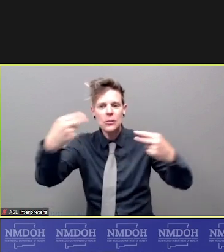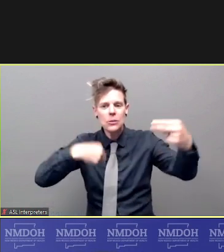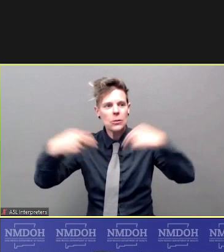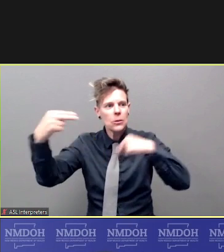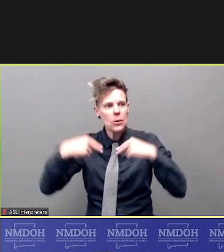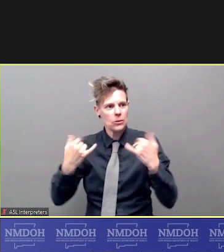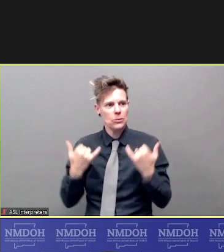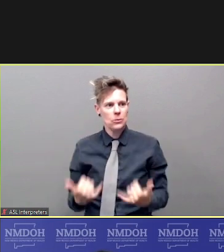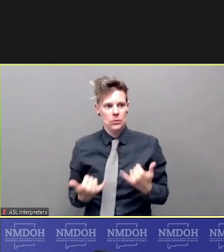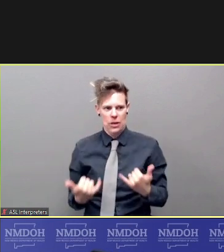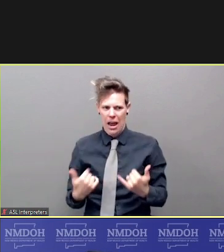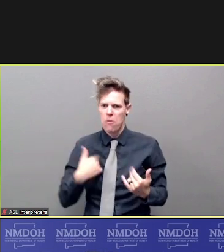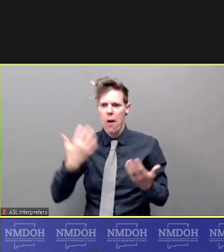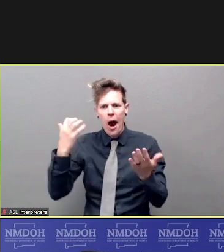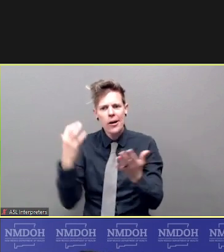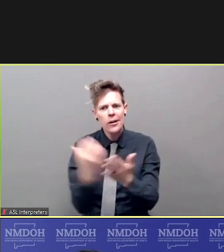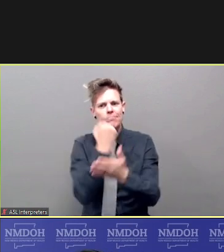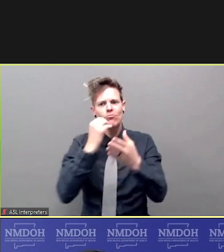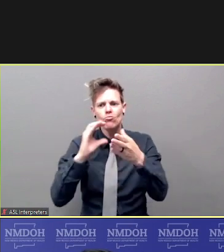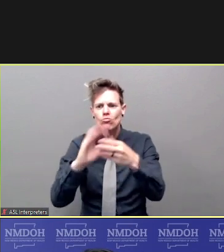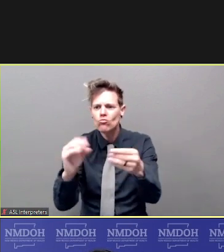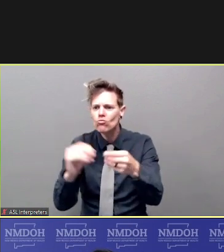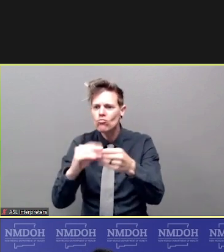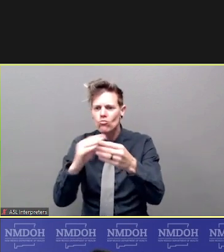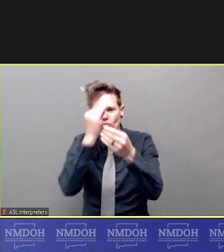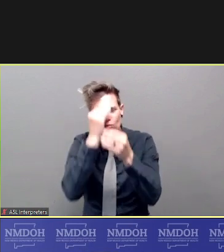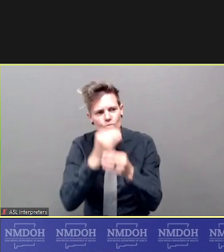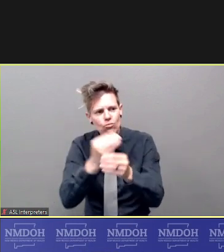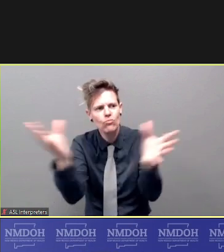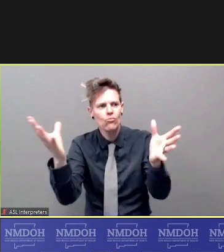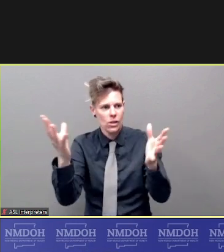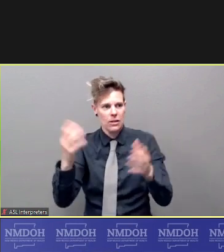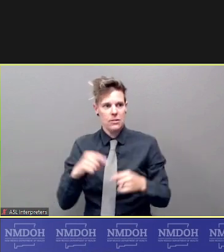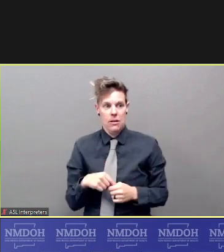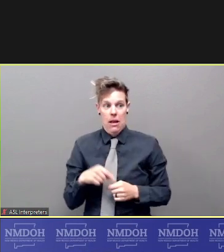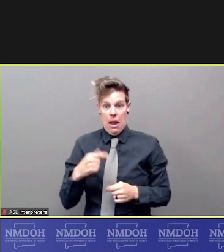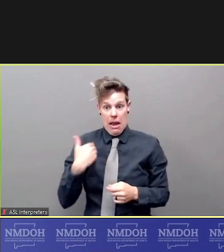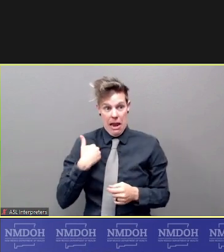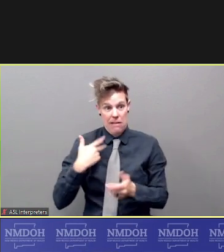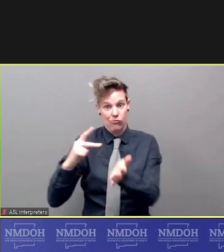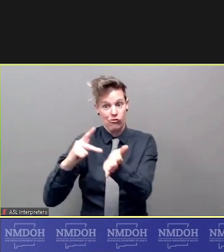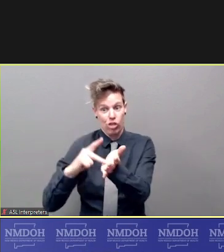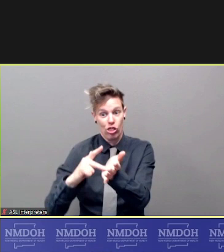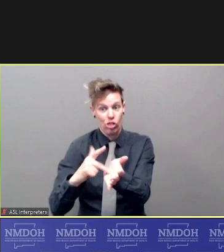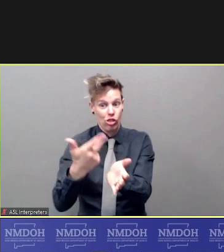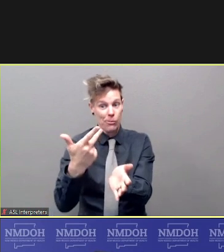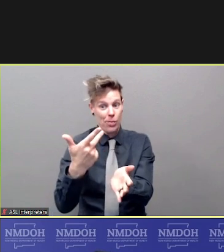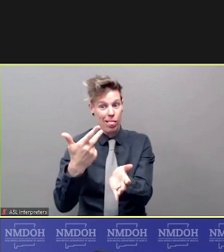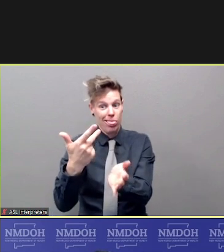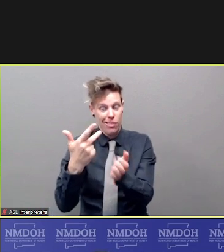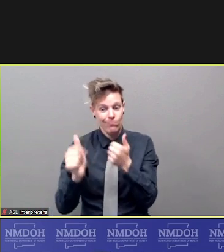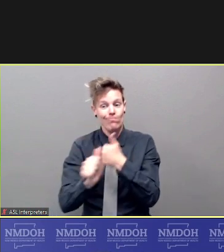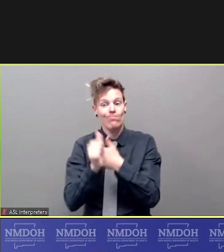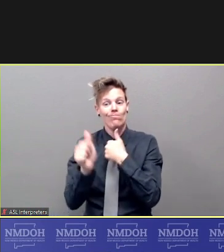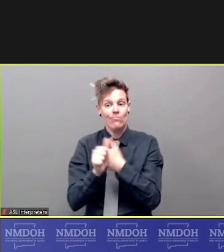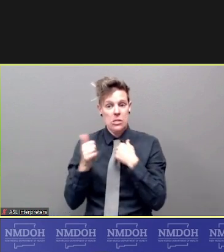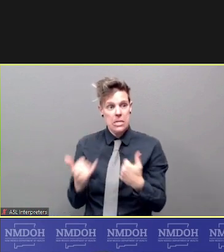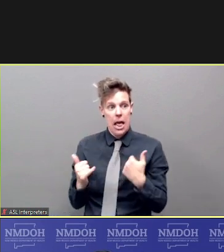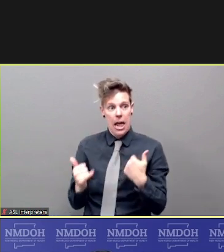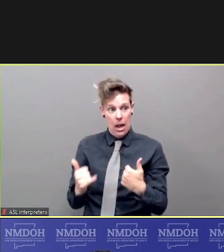well, before I share a little bit about the triple threat of COVID, flu, and RSV, is that I recently got